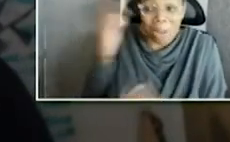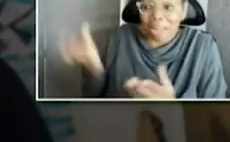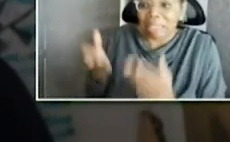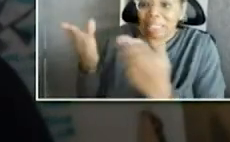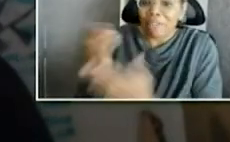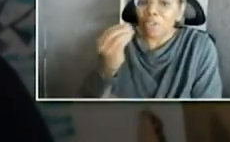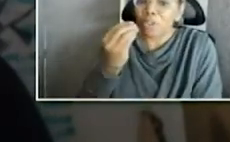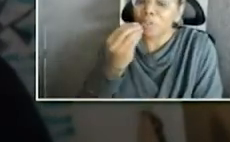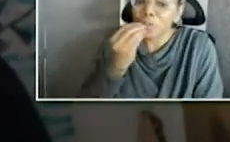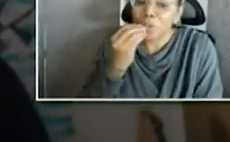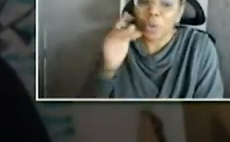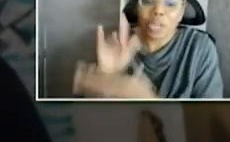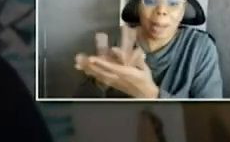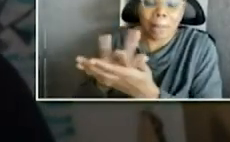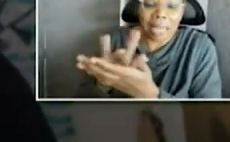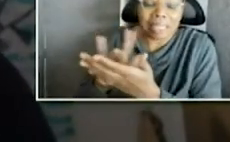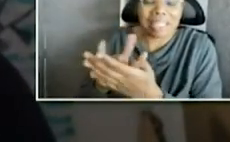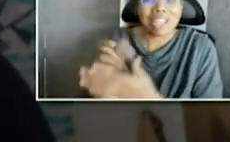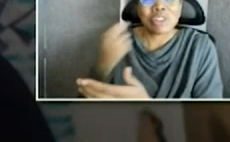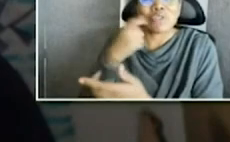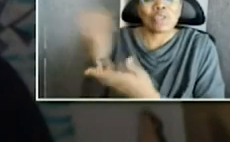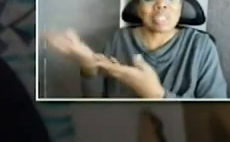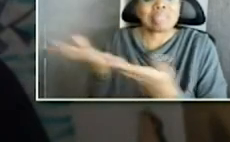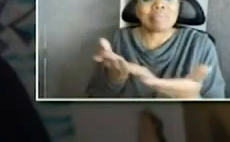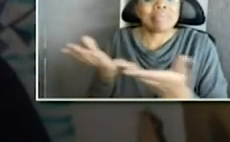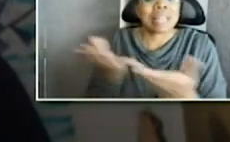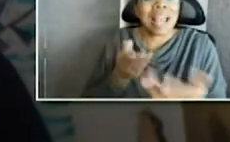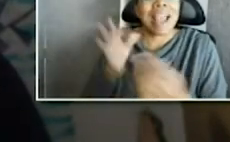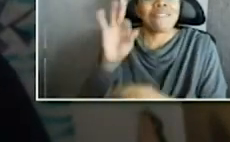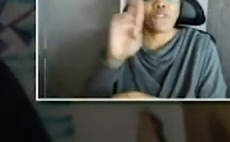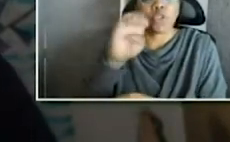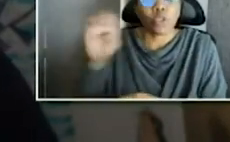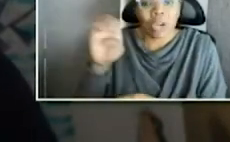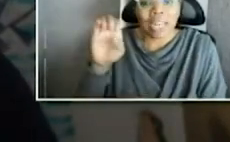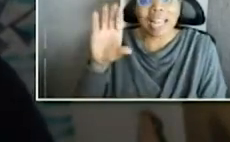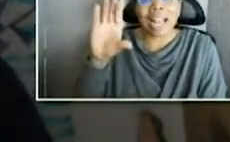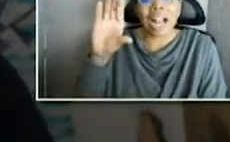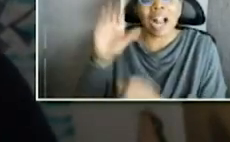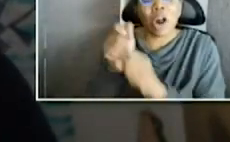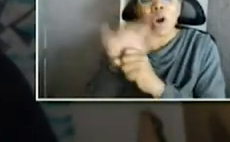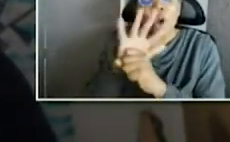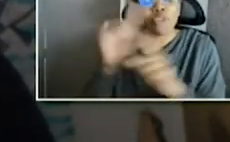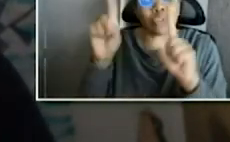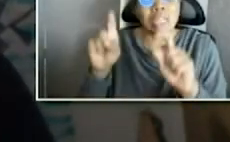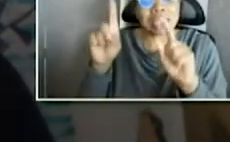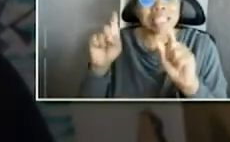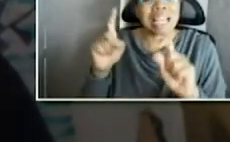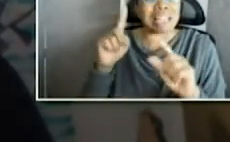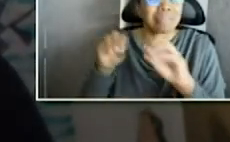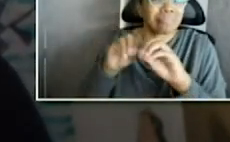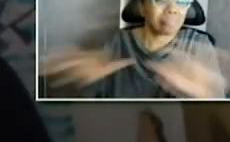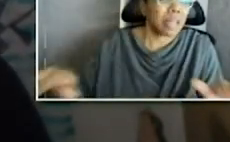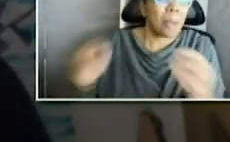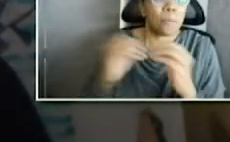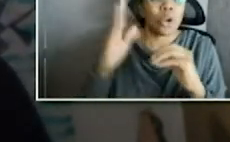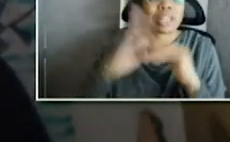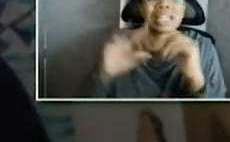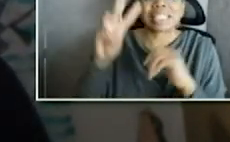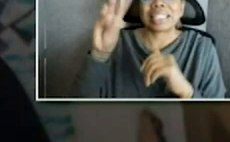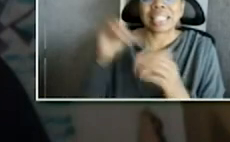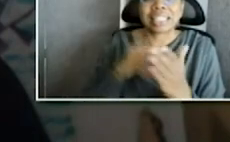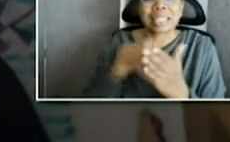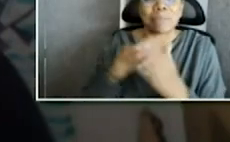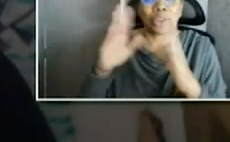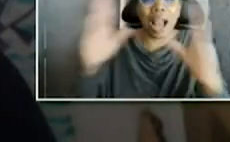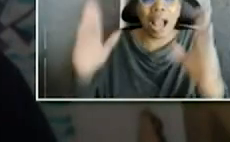sent free COVID test kits to over 60 million U.S. households. The post office is essential to our well-being and